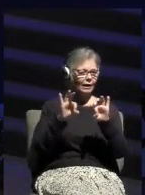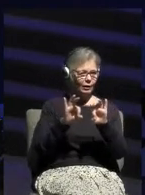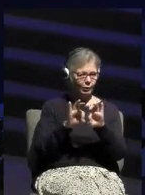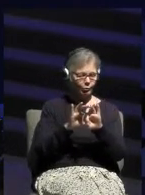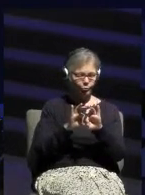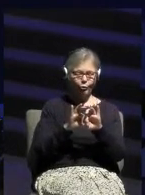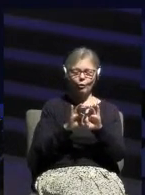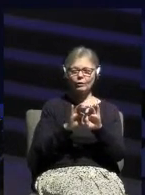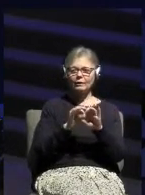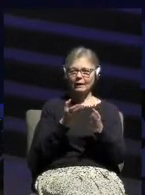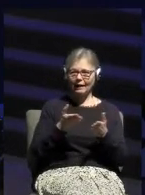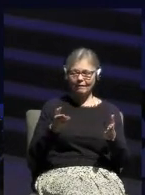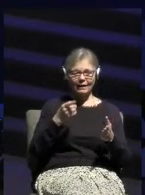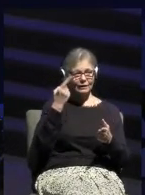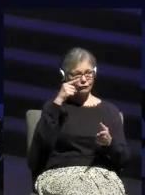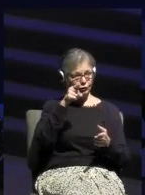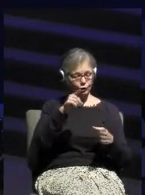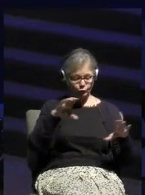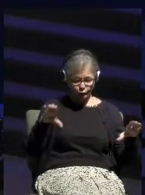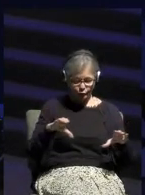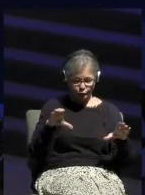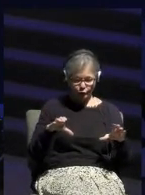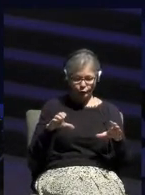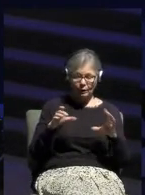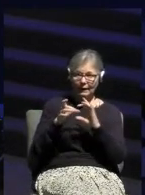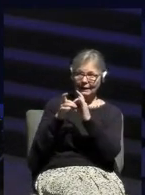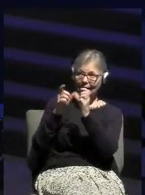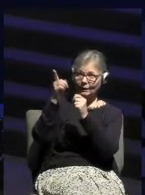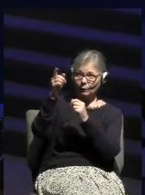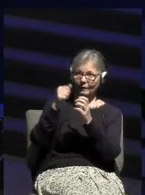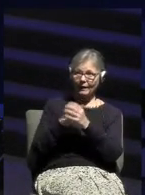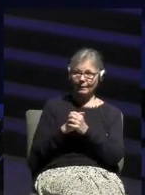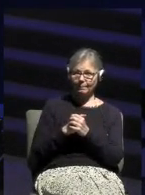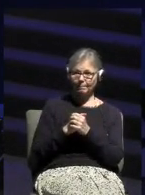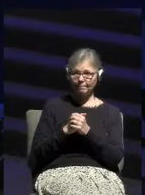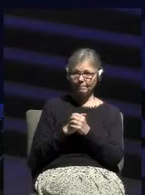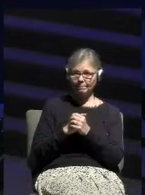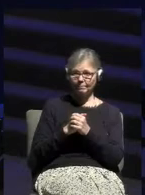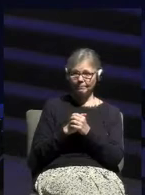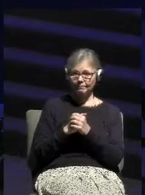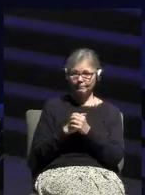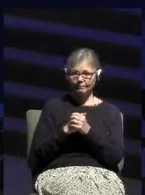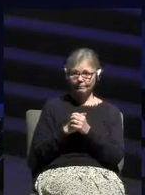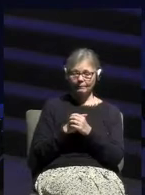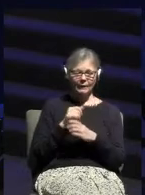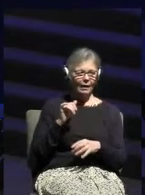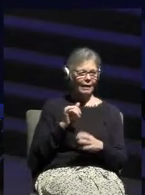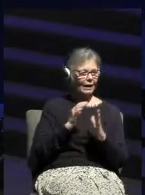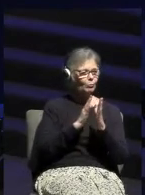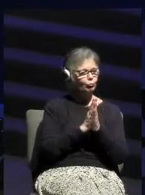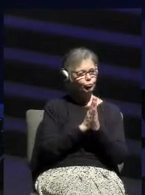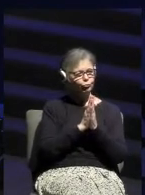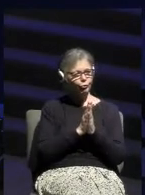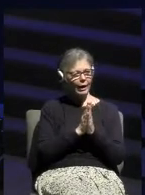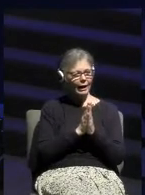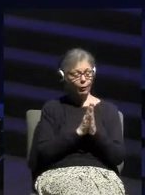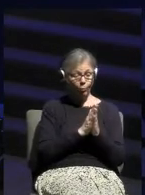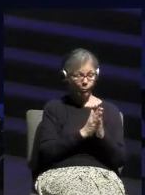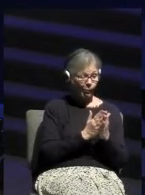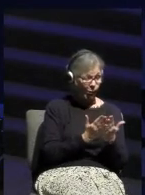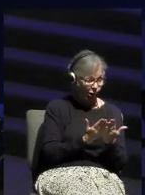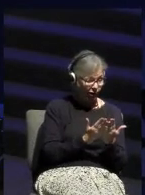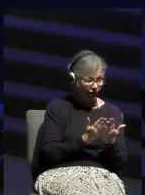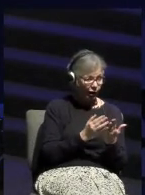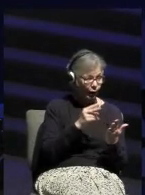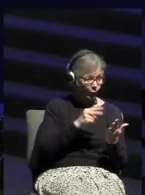vital instruments of our walk with God. And I don't mean prayer as in a prayer book